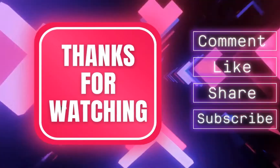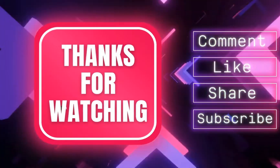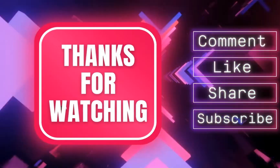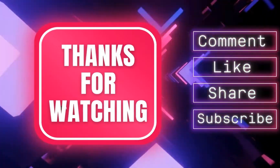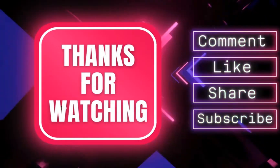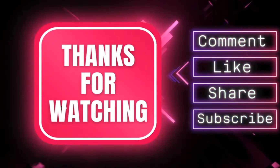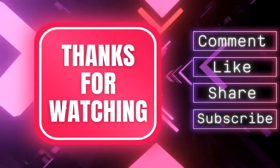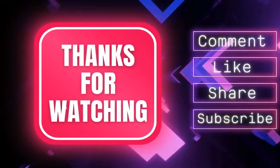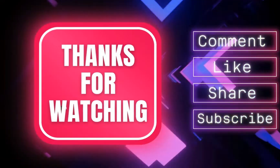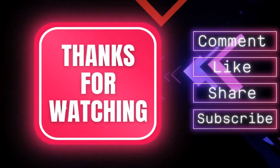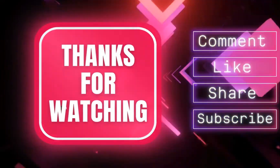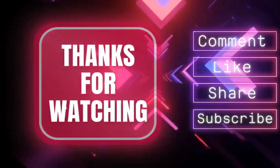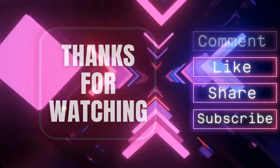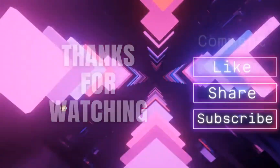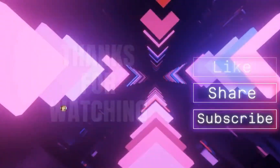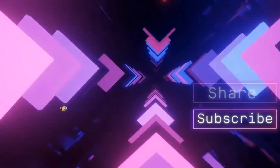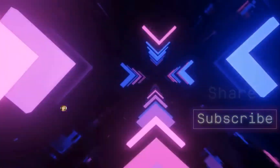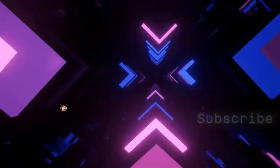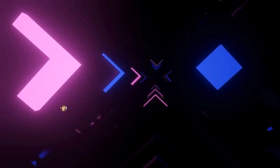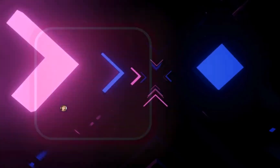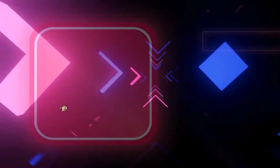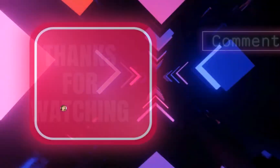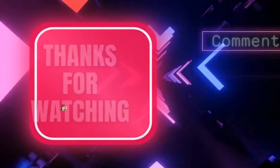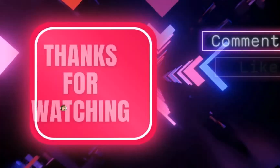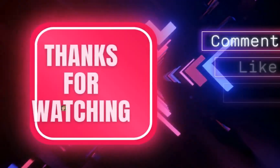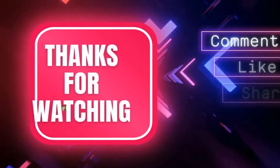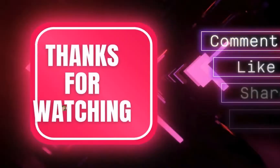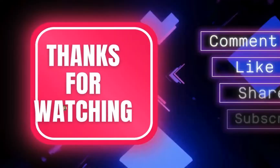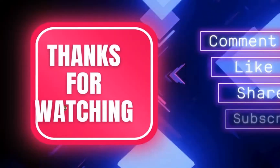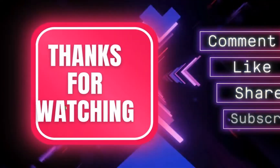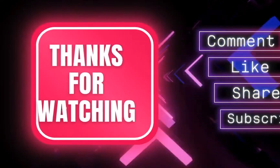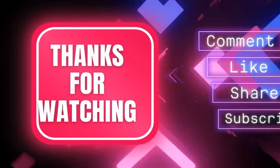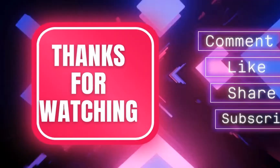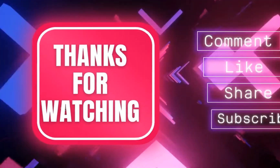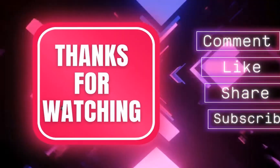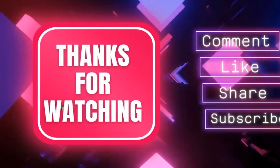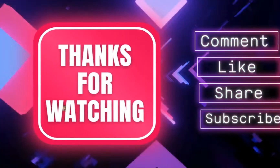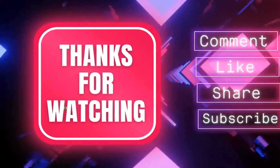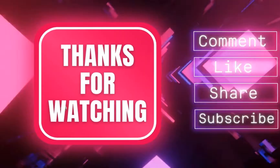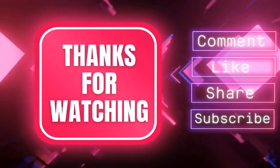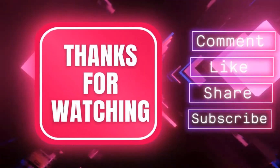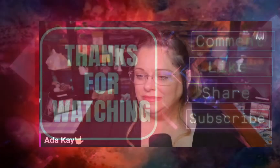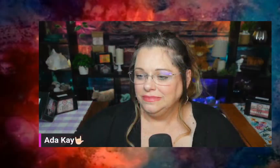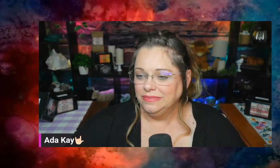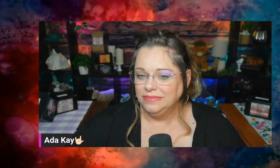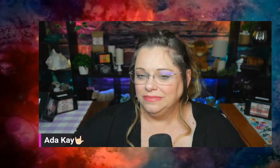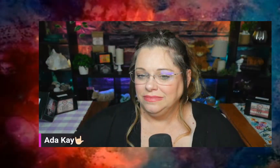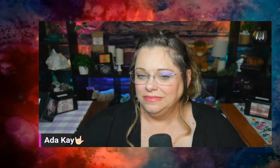Till next time, take care. Thanks for watching.